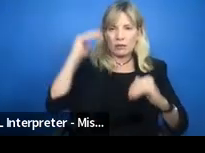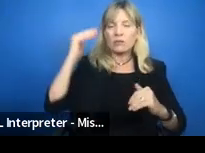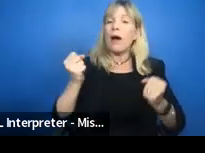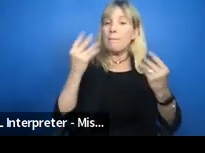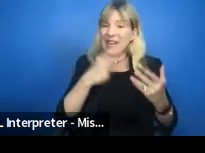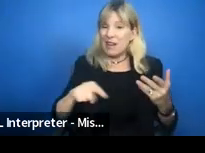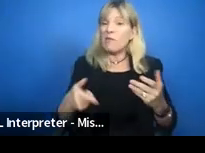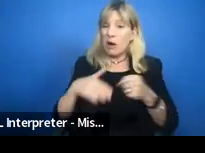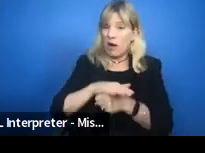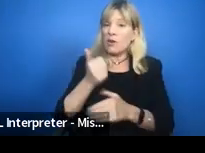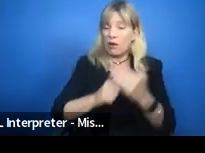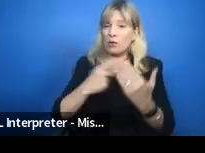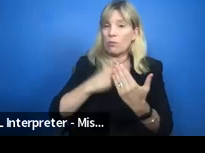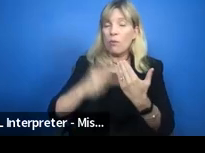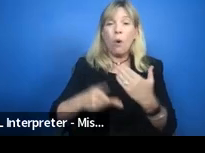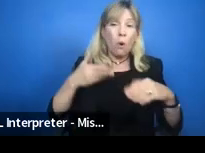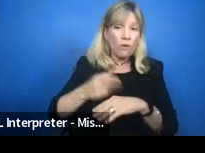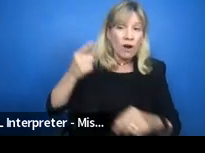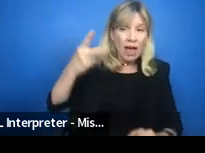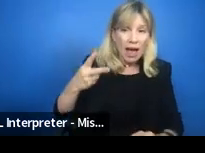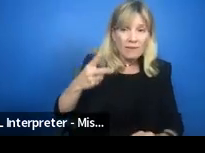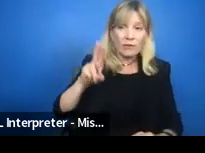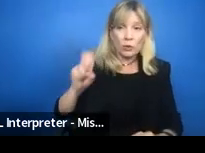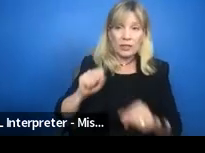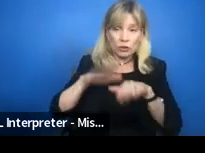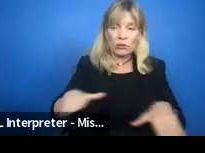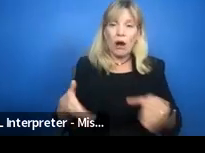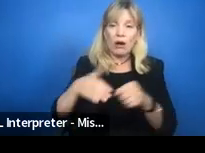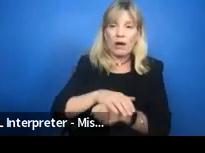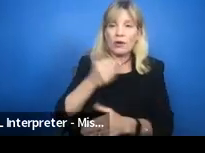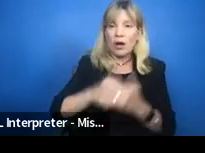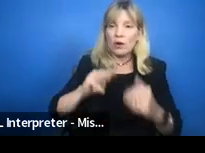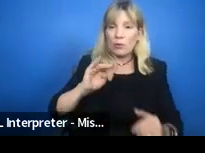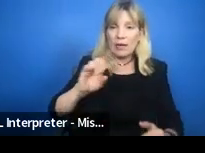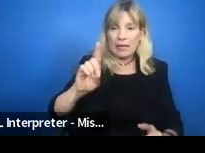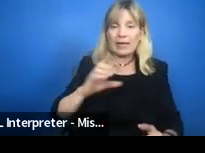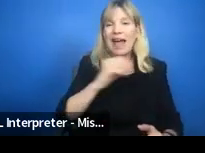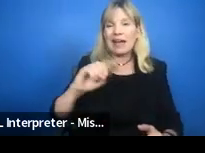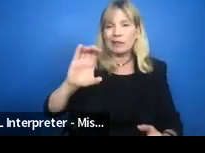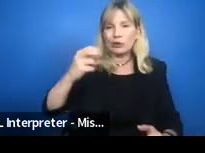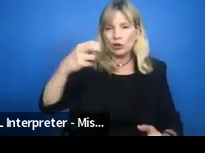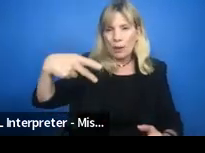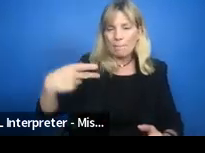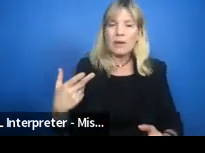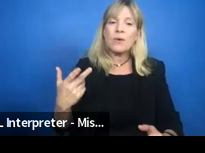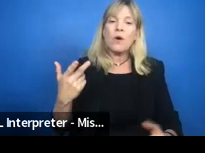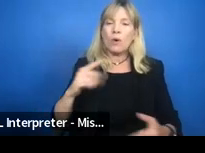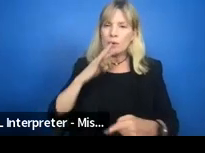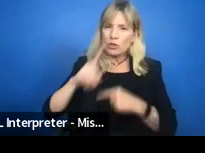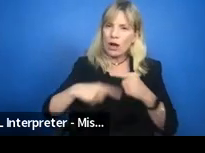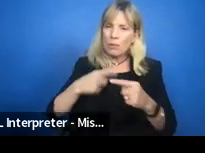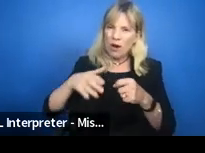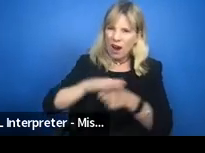program. In fact, well over half of US children are covered by Medicaid and CHIP. So when we talk about